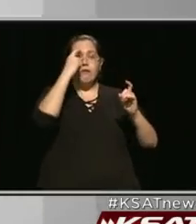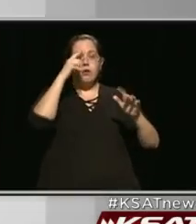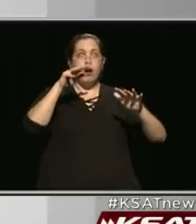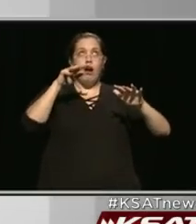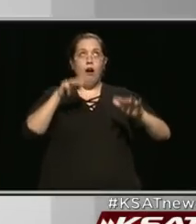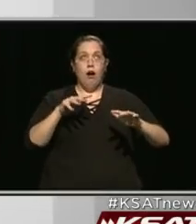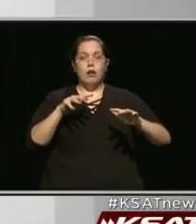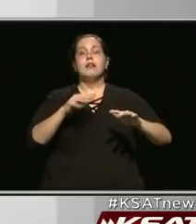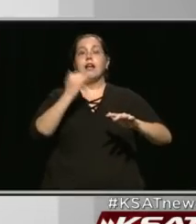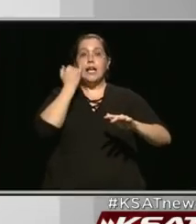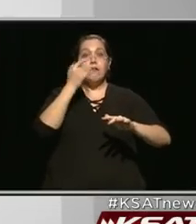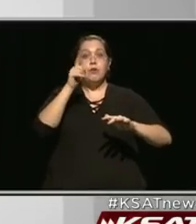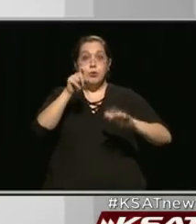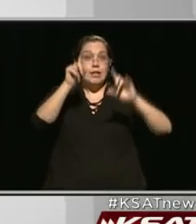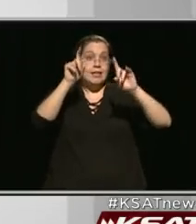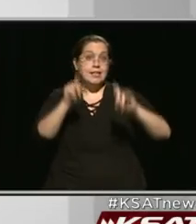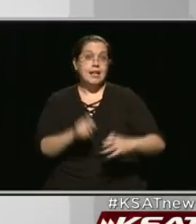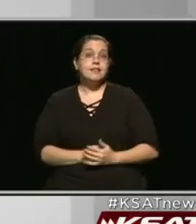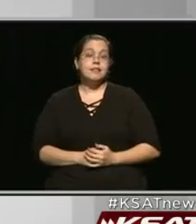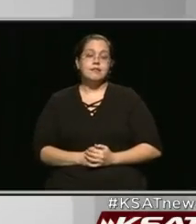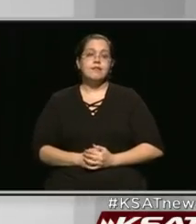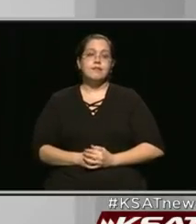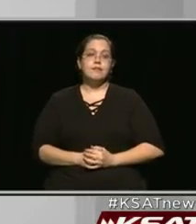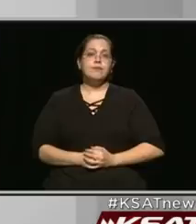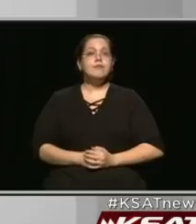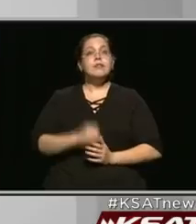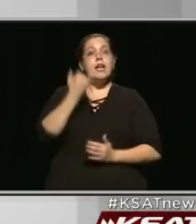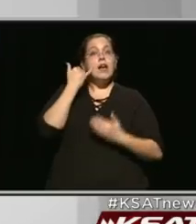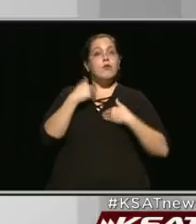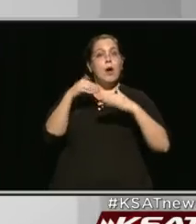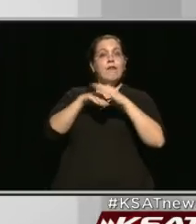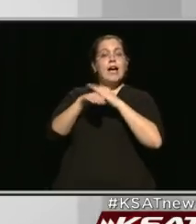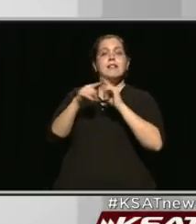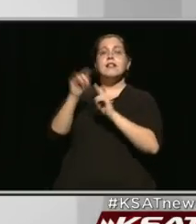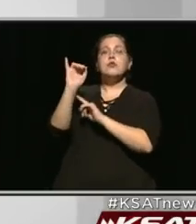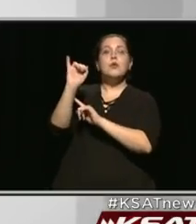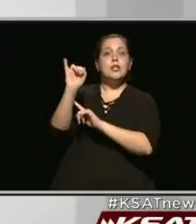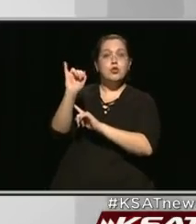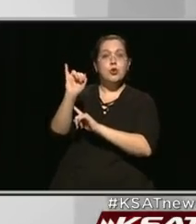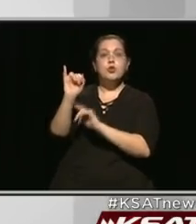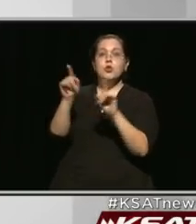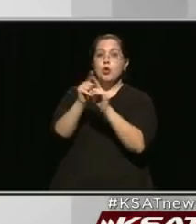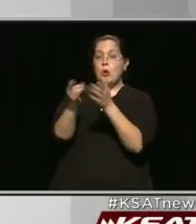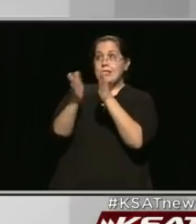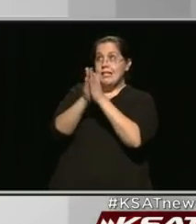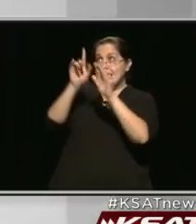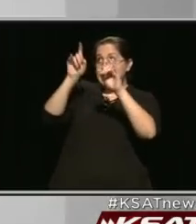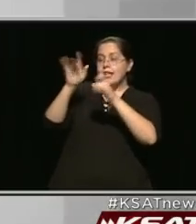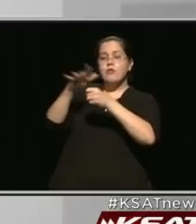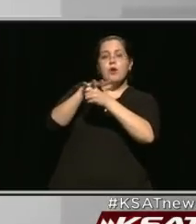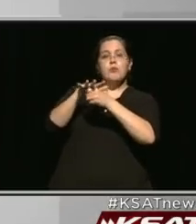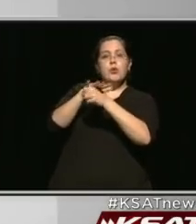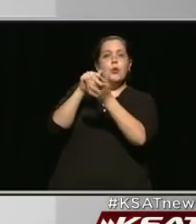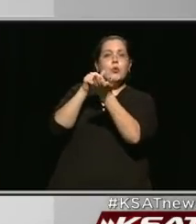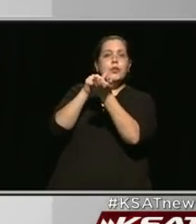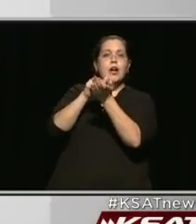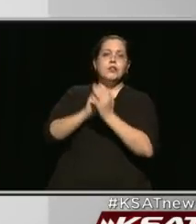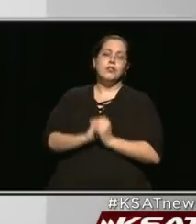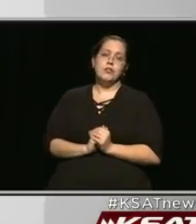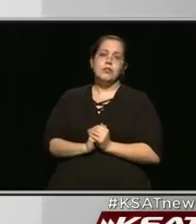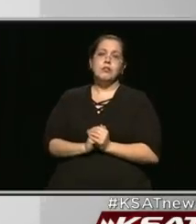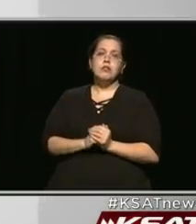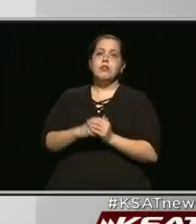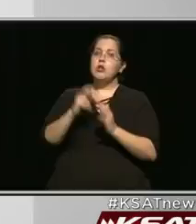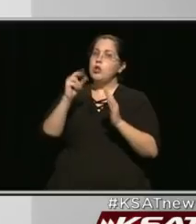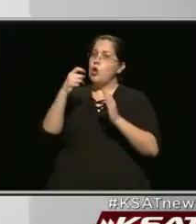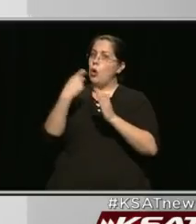mind as to whether or not you actually do need a test. If you have access to insurance, you can always seek a test from your local health care provider. No